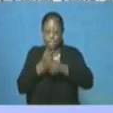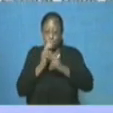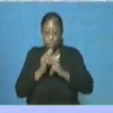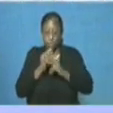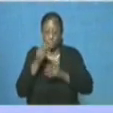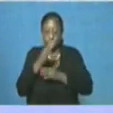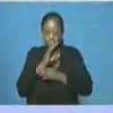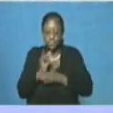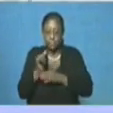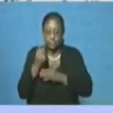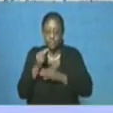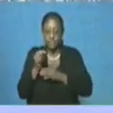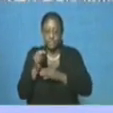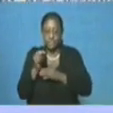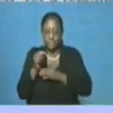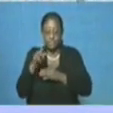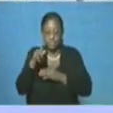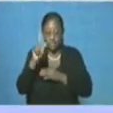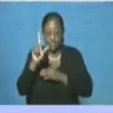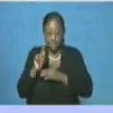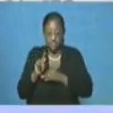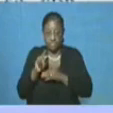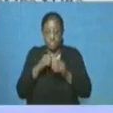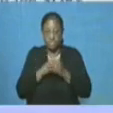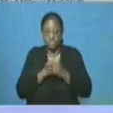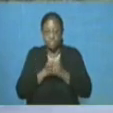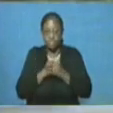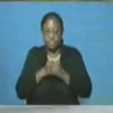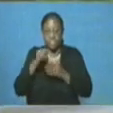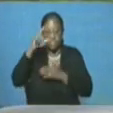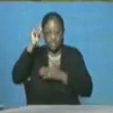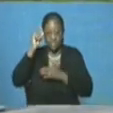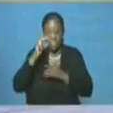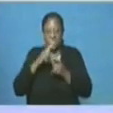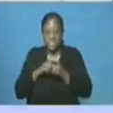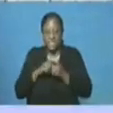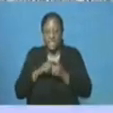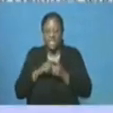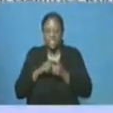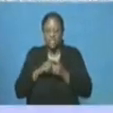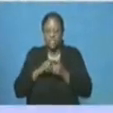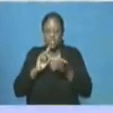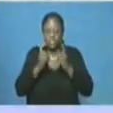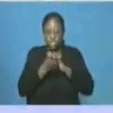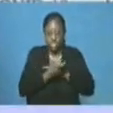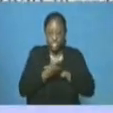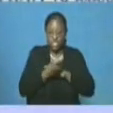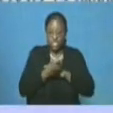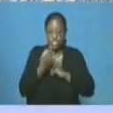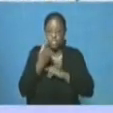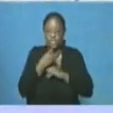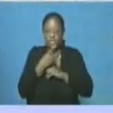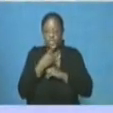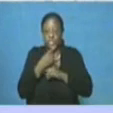vary based on prevailing global conditions. Government plans to soon amend the Central Bank Act in Parliament to